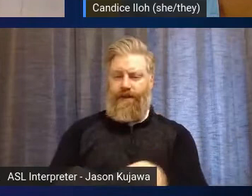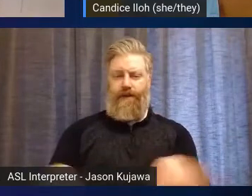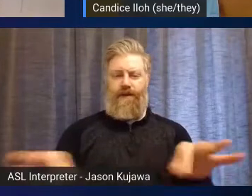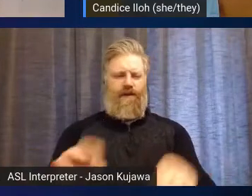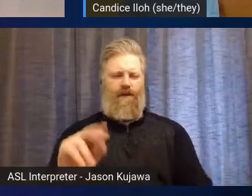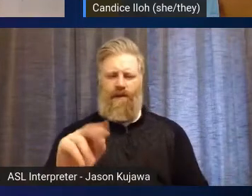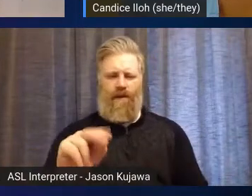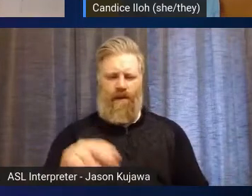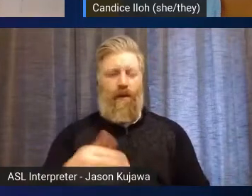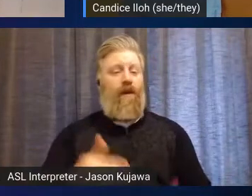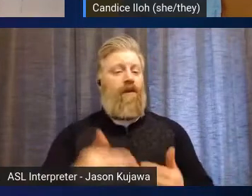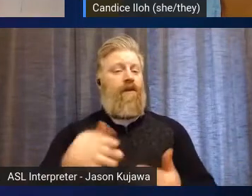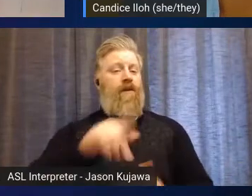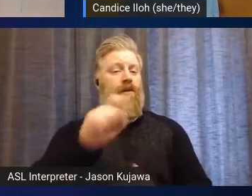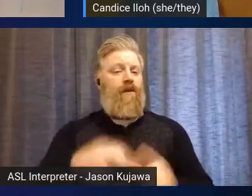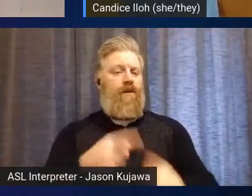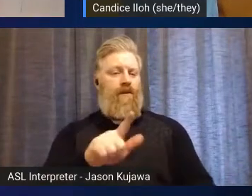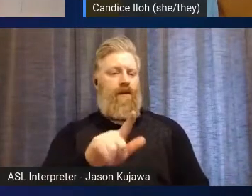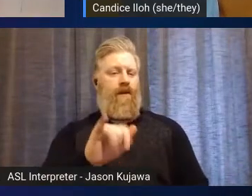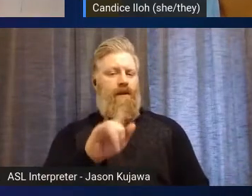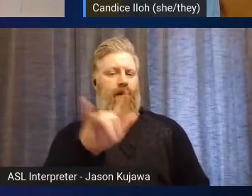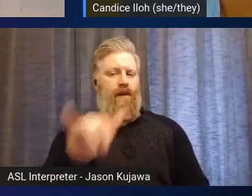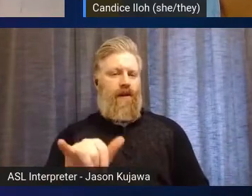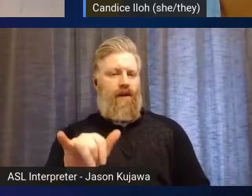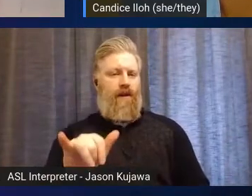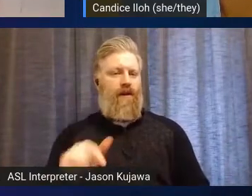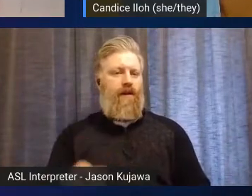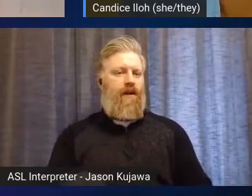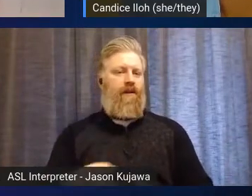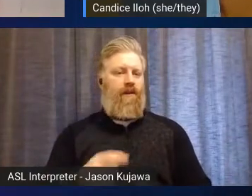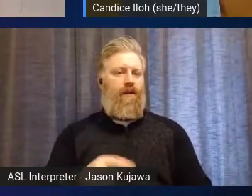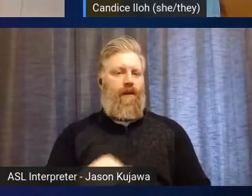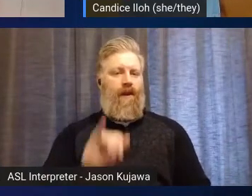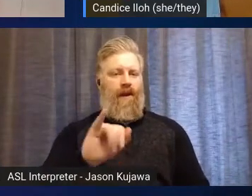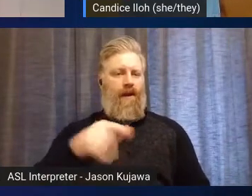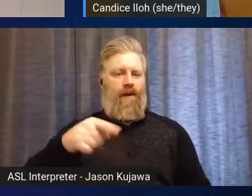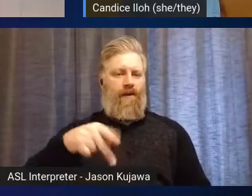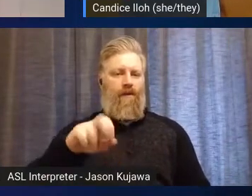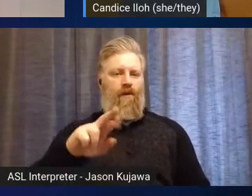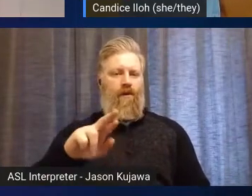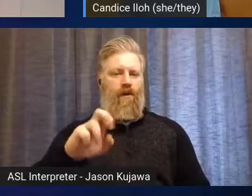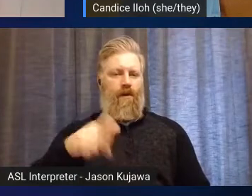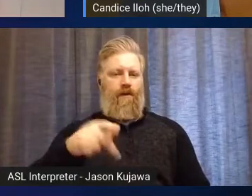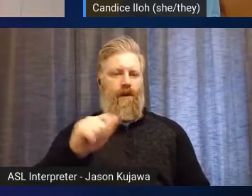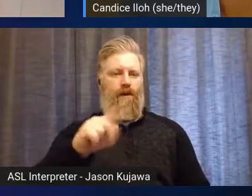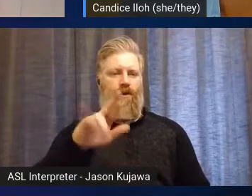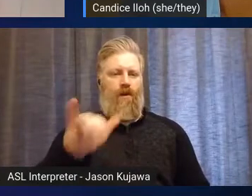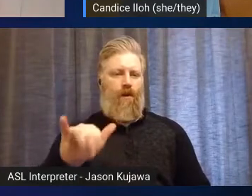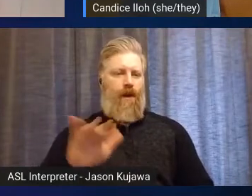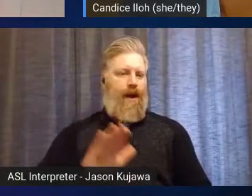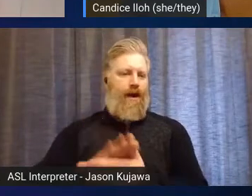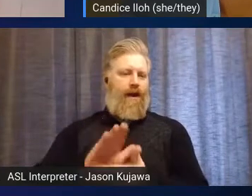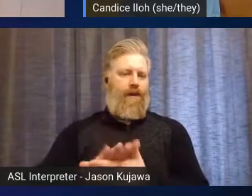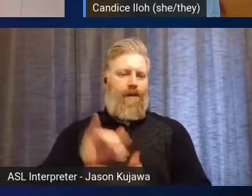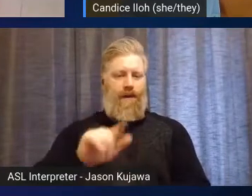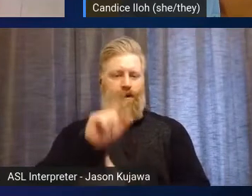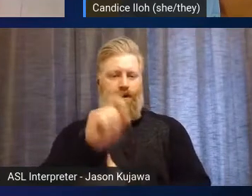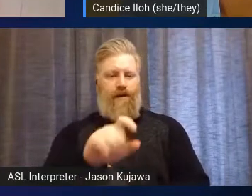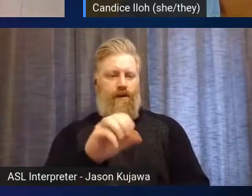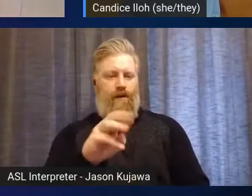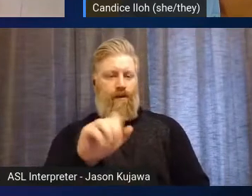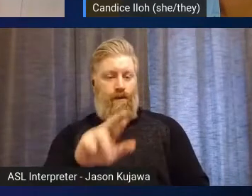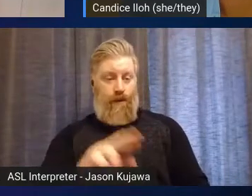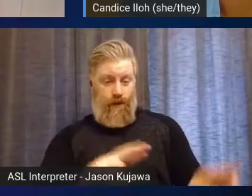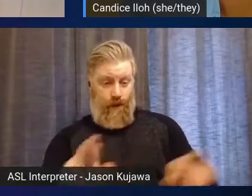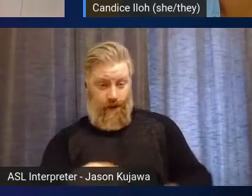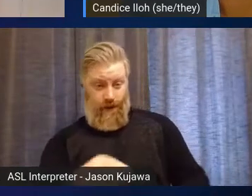is from Lily. Lily at I Preparatory Academy. This is a question for Omar, actually. You ready, Omar? You